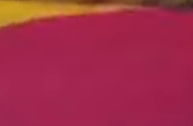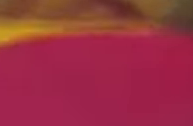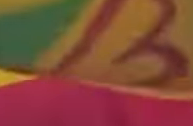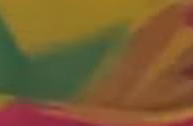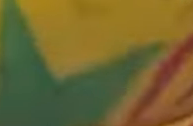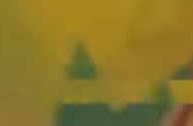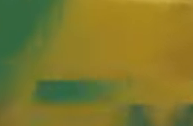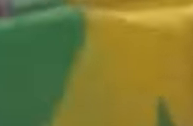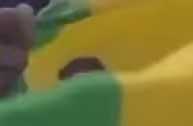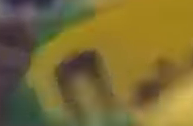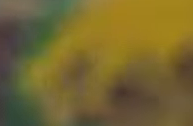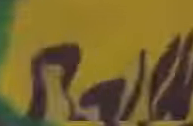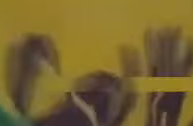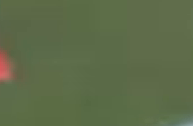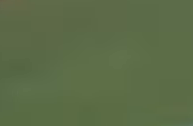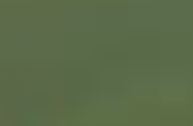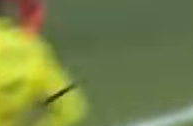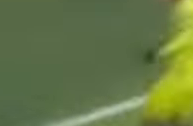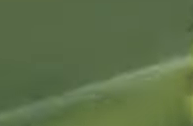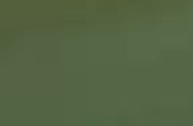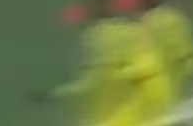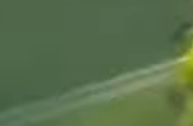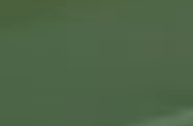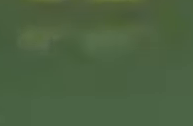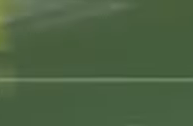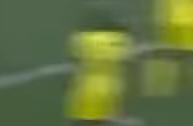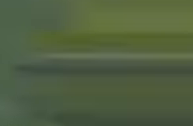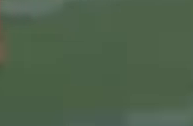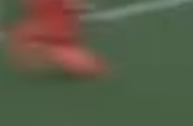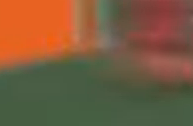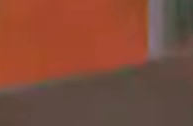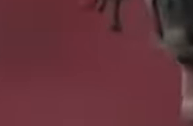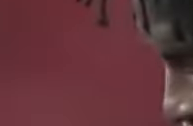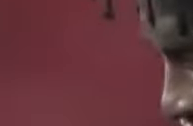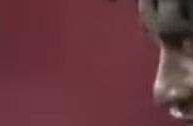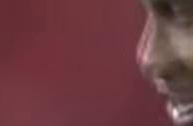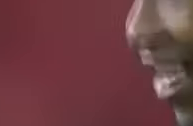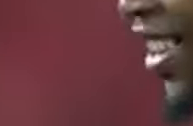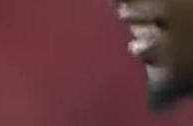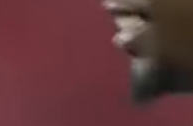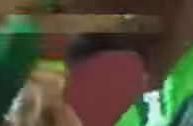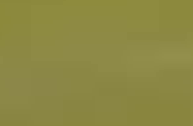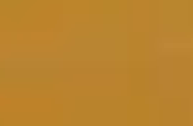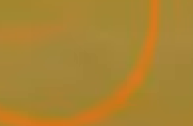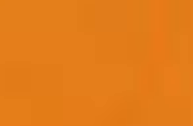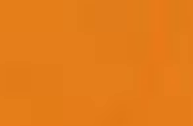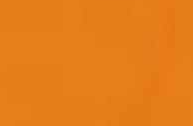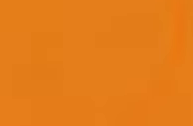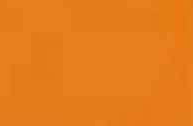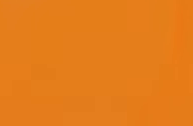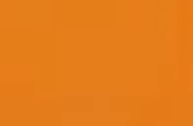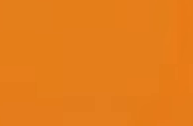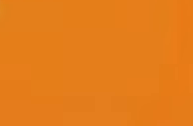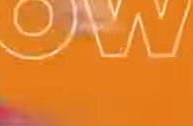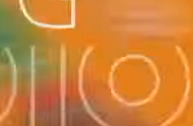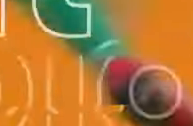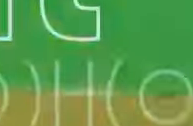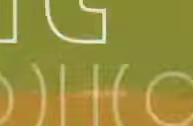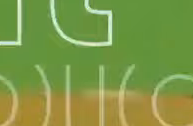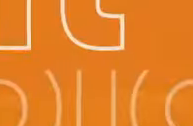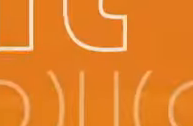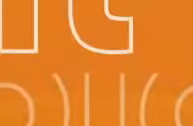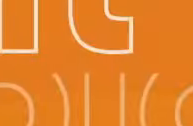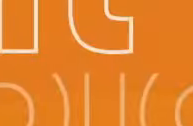It is time to create lifelong memories, time to write down history, and it is time to give a blow-by-blow account of